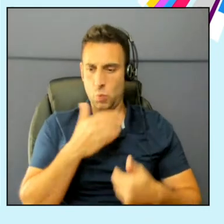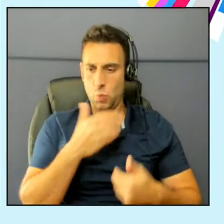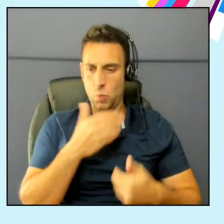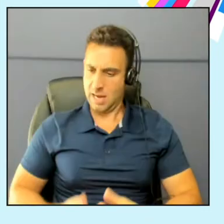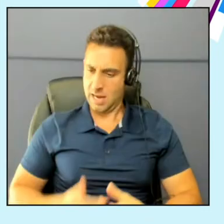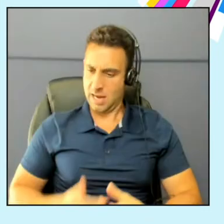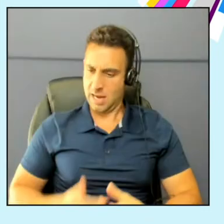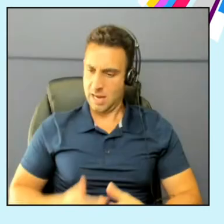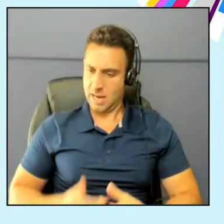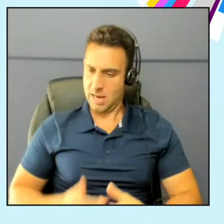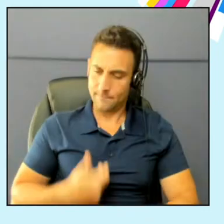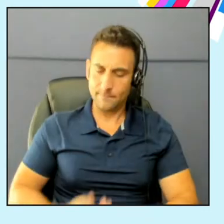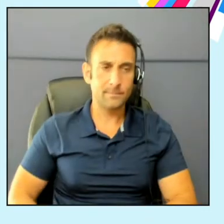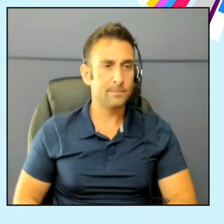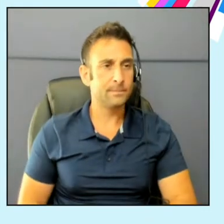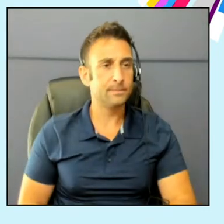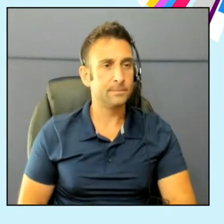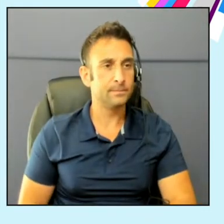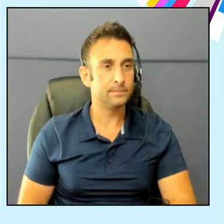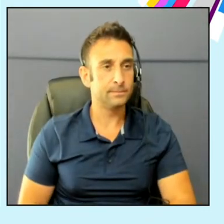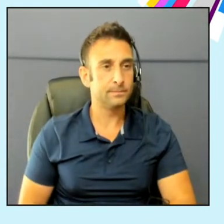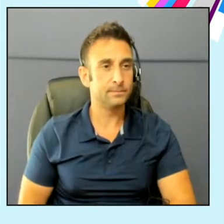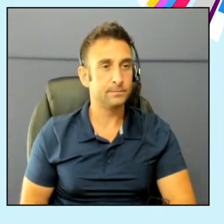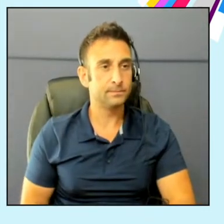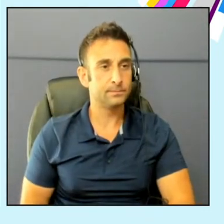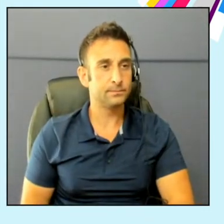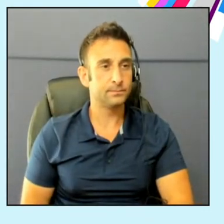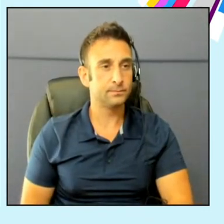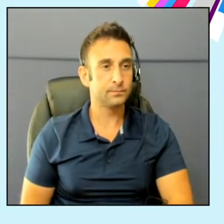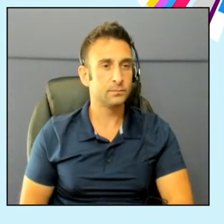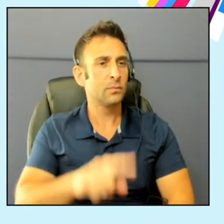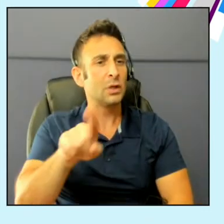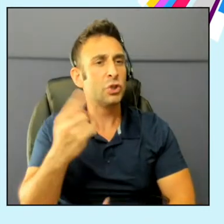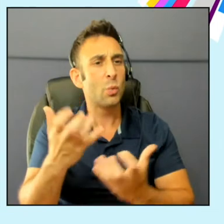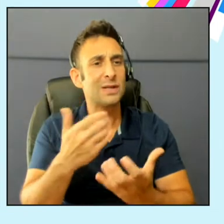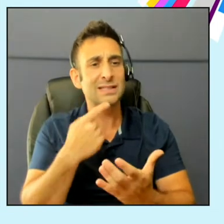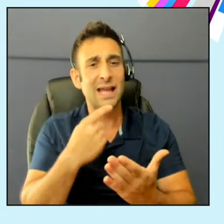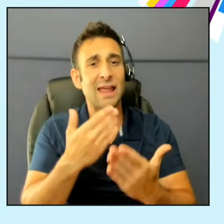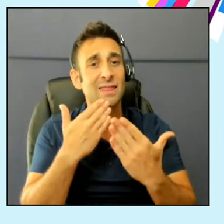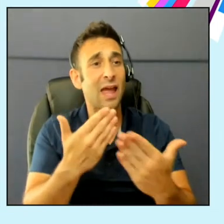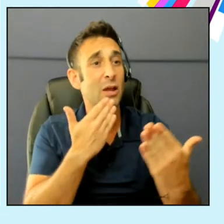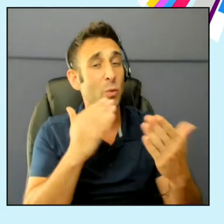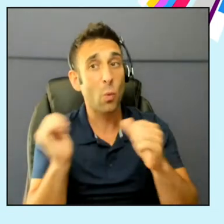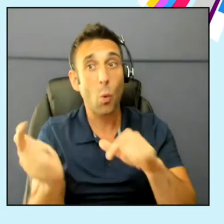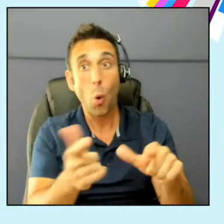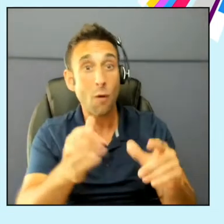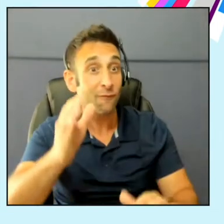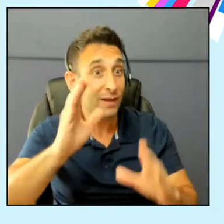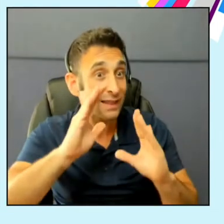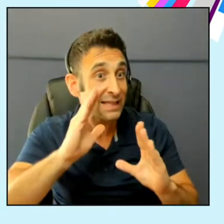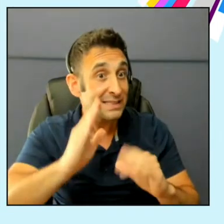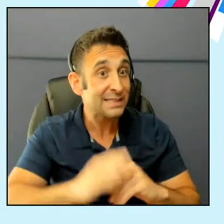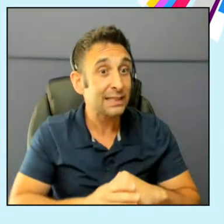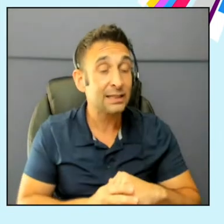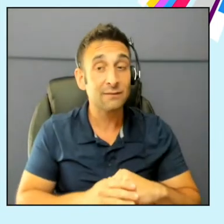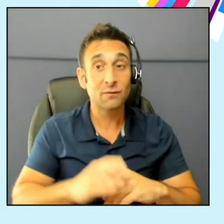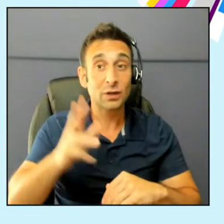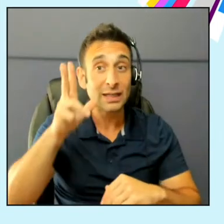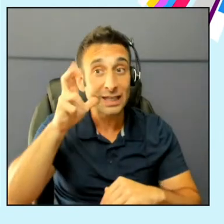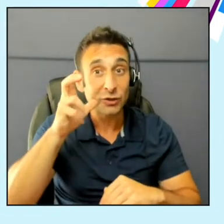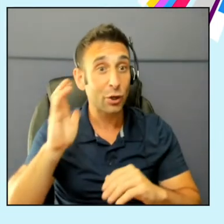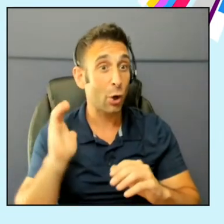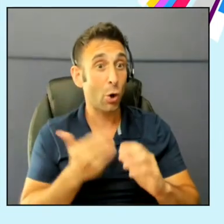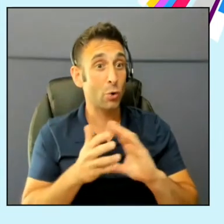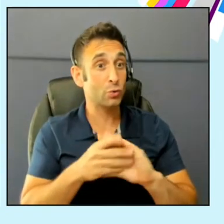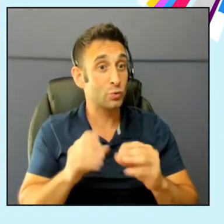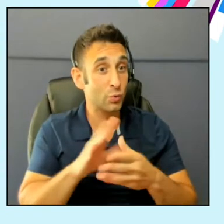really are. I just wanted to say thank you so much, all of you, for listening, for hearing our stories today, and for